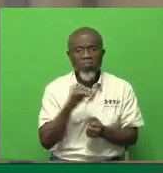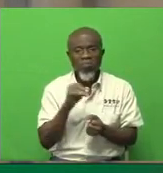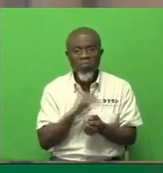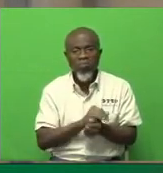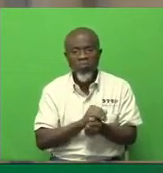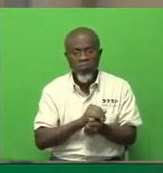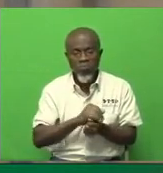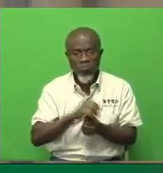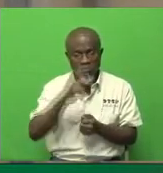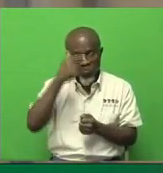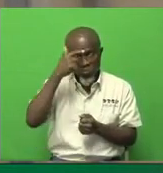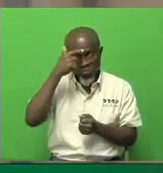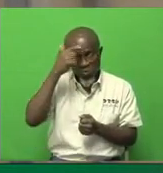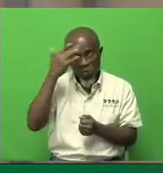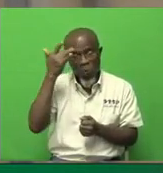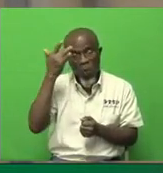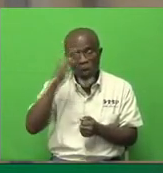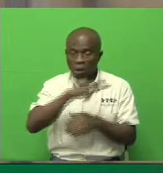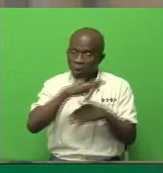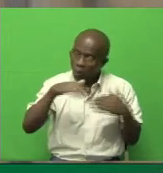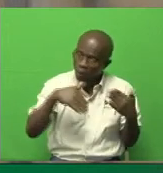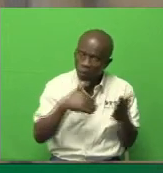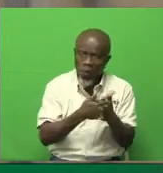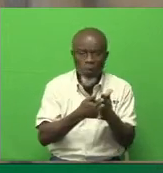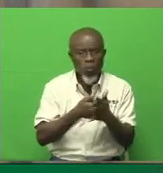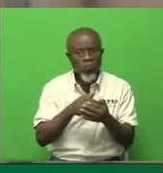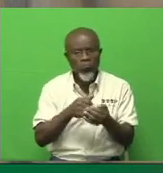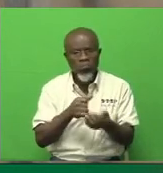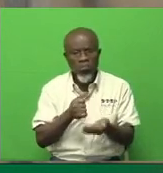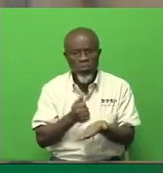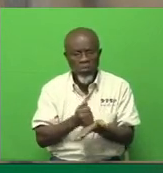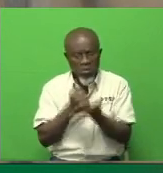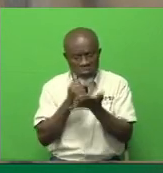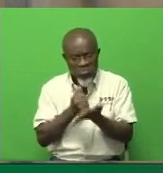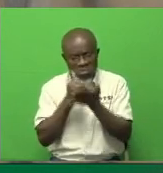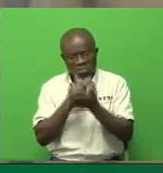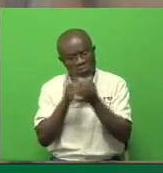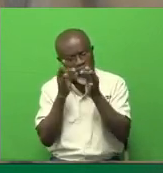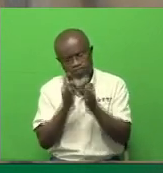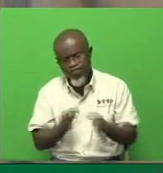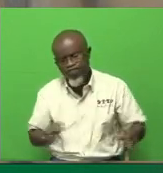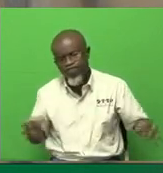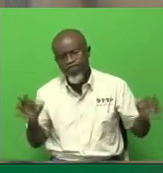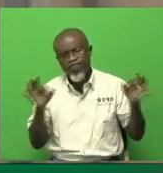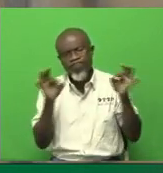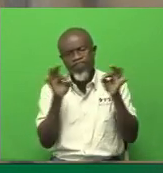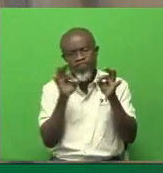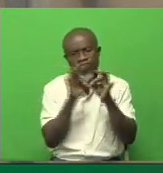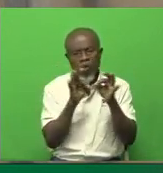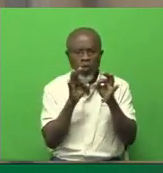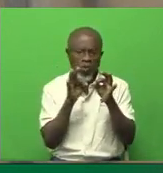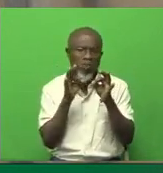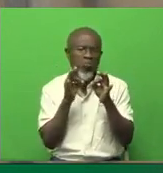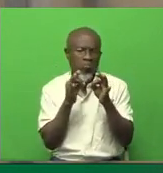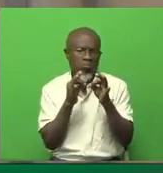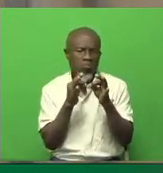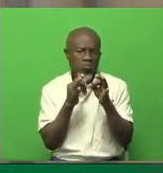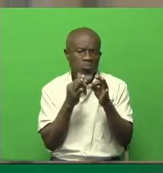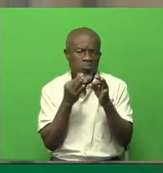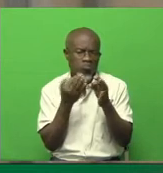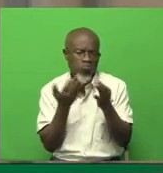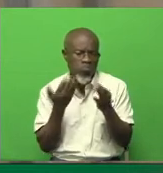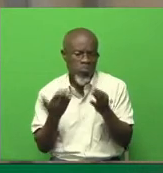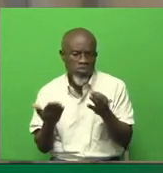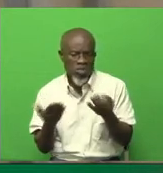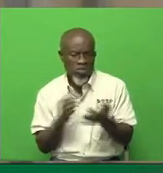they all played valuable roles in getting us from where we were to where we are today with our children back in the physical